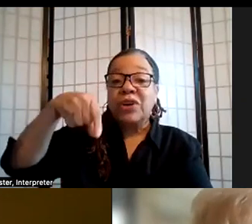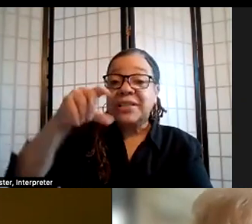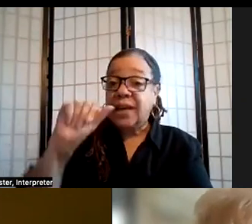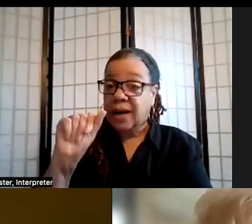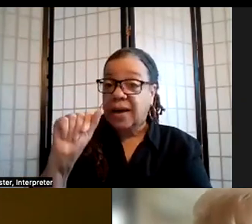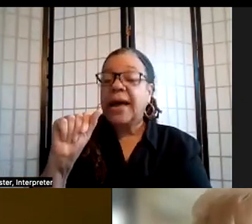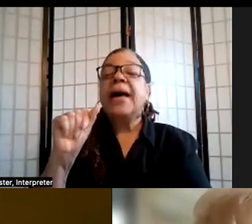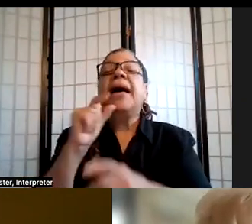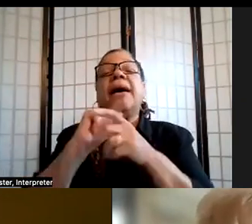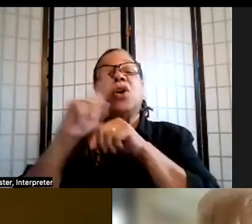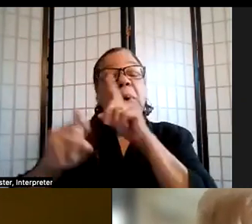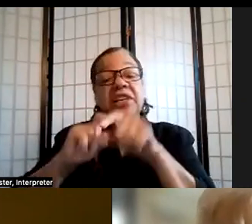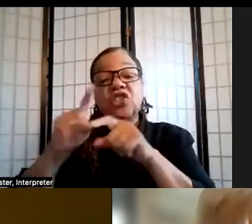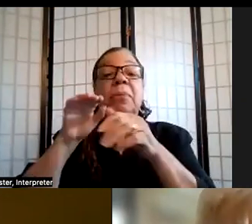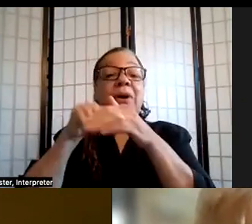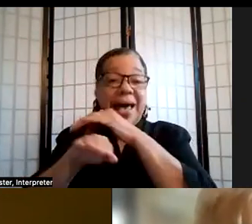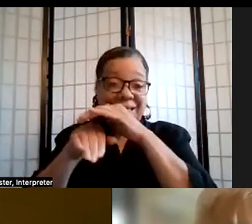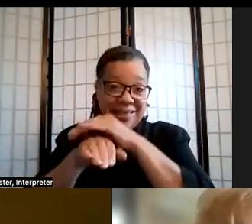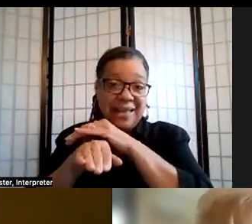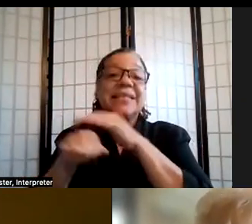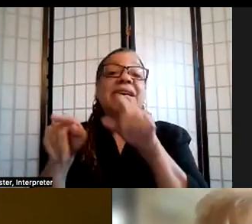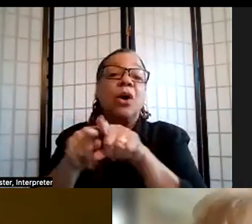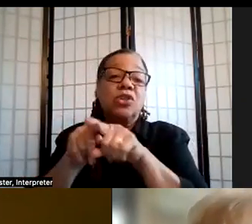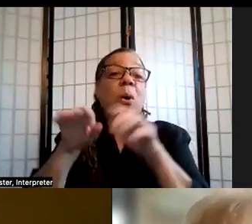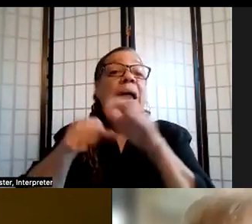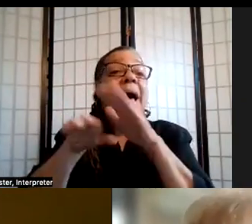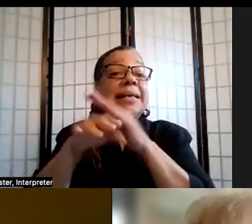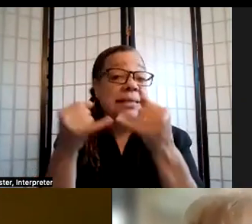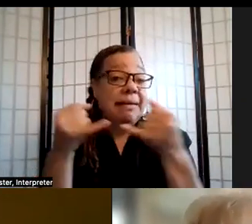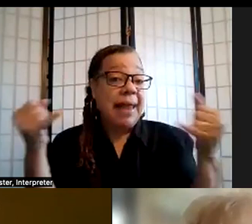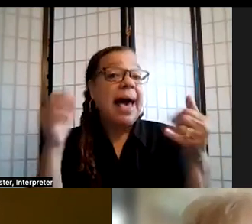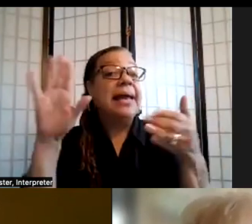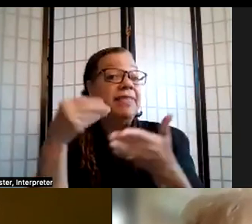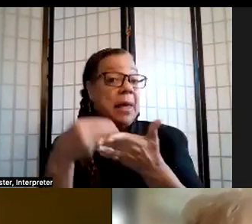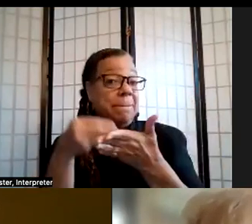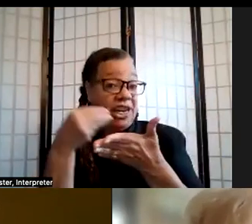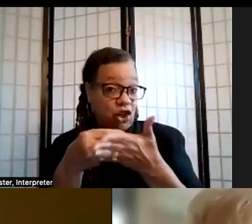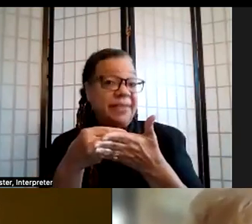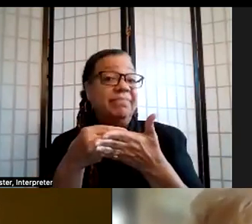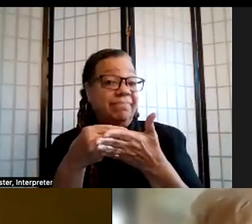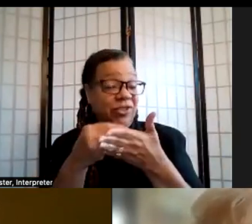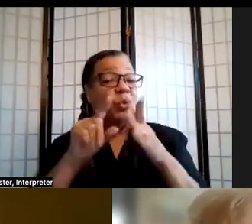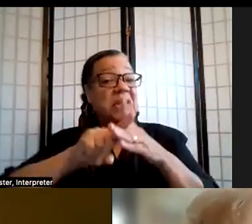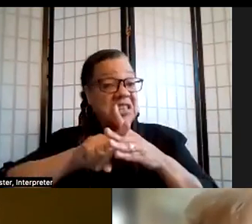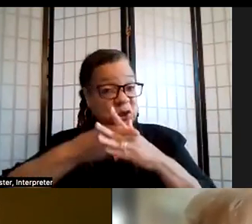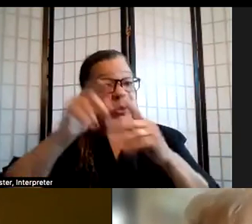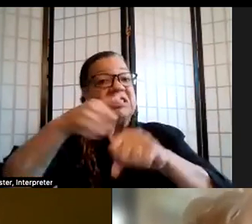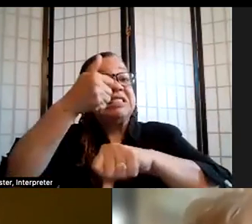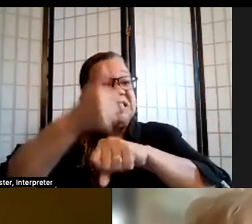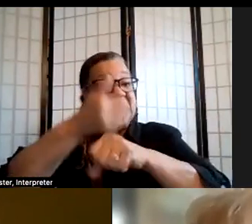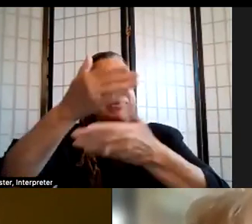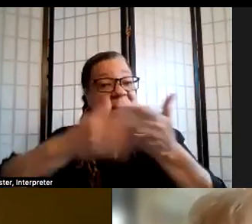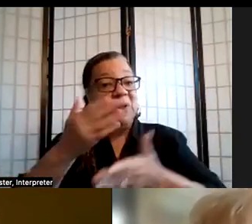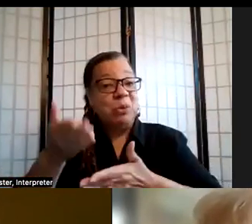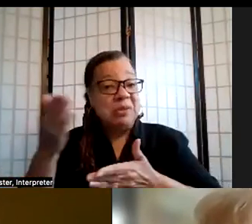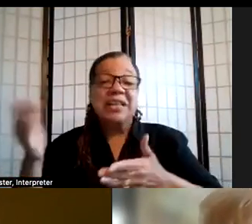about access as well as an access line in their budget for you to help implement some of these things, is a